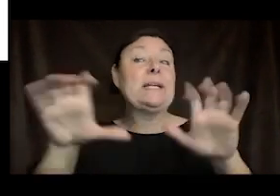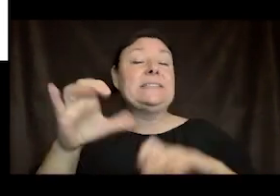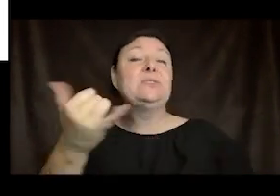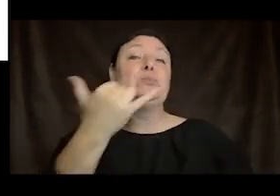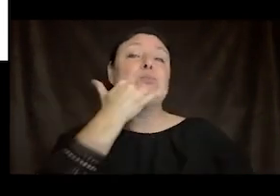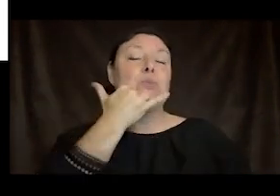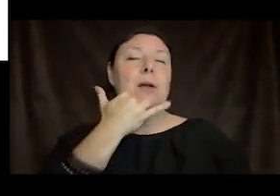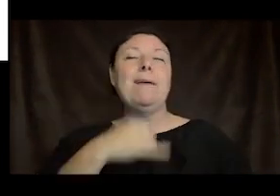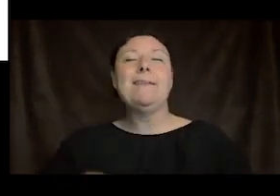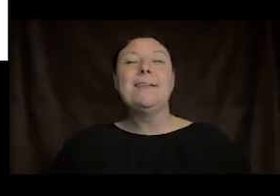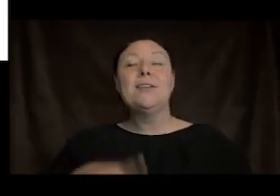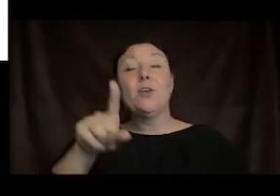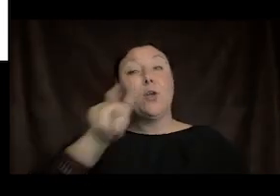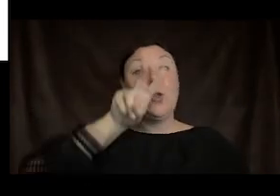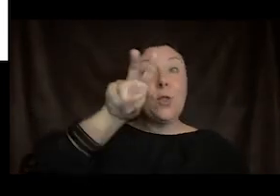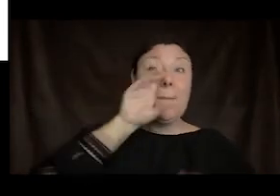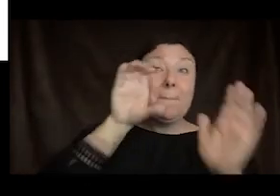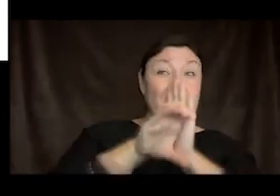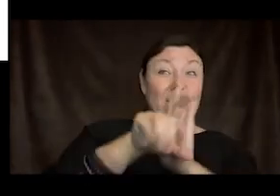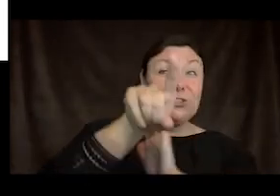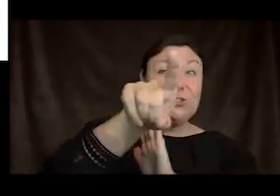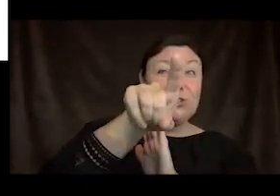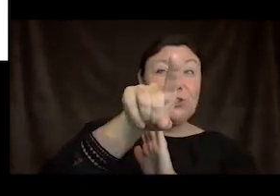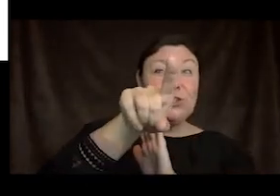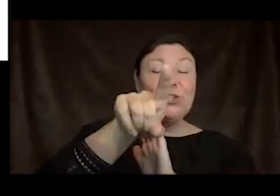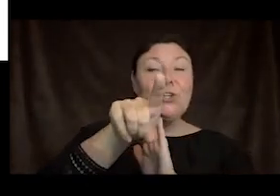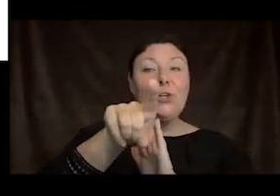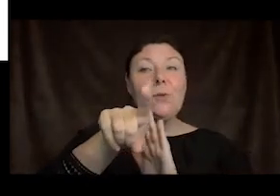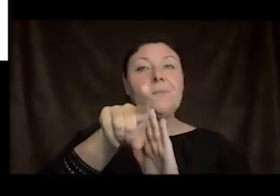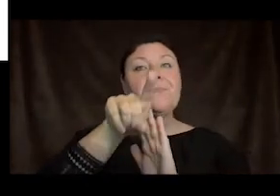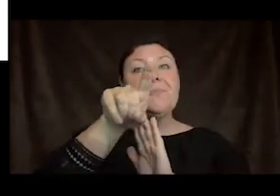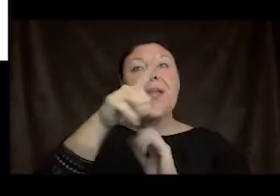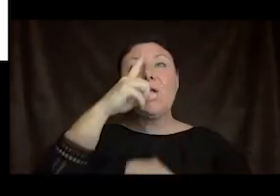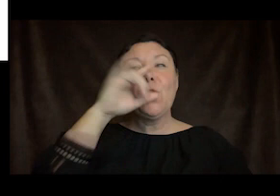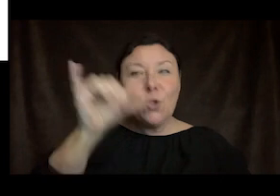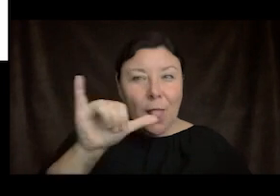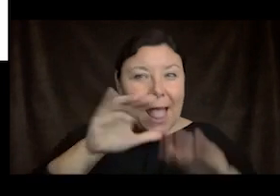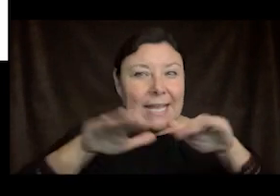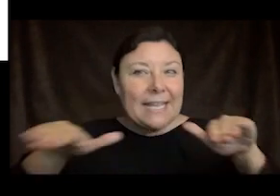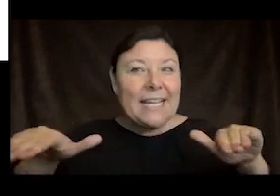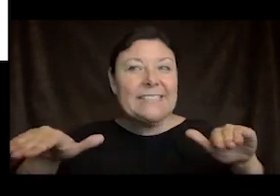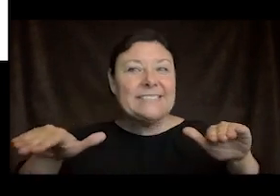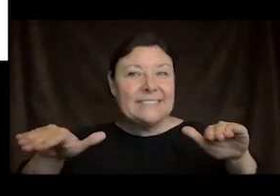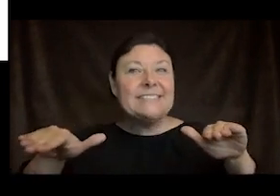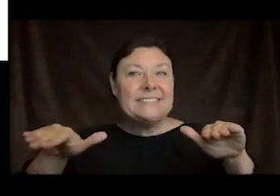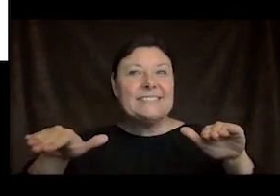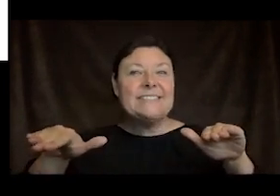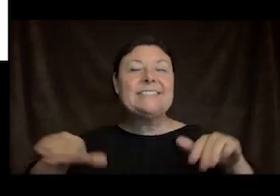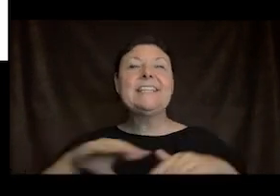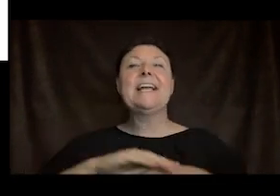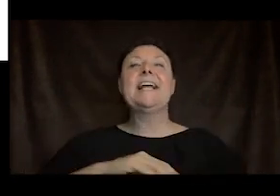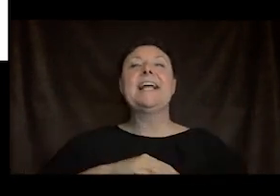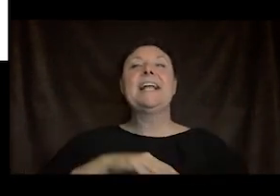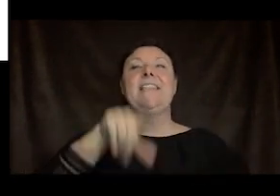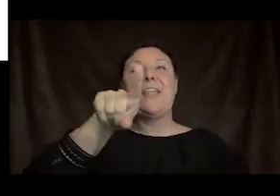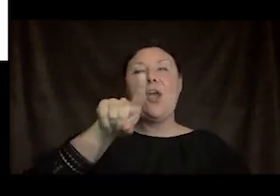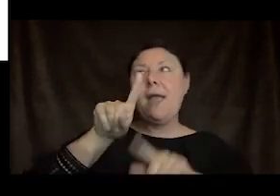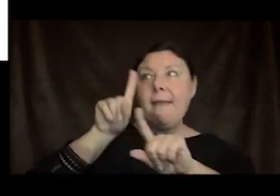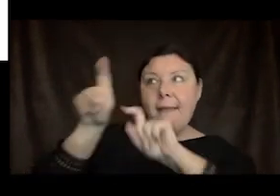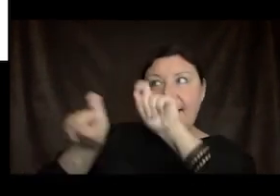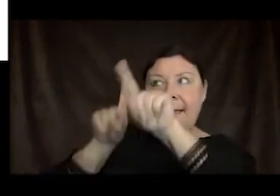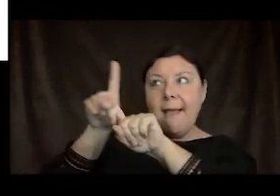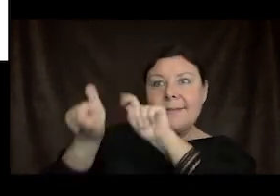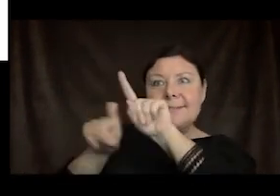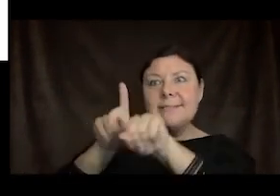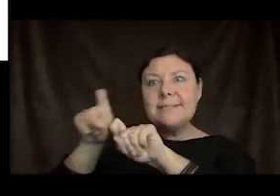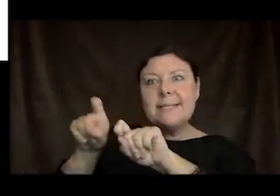characters, for me, one of the things that's really important here is they look like kids. They don't look like little mini adults. They're asking